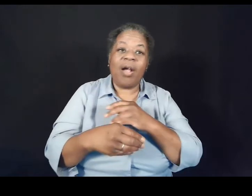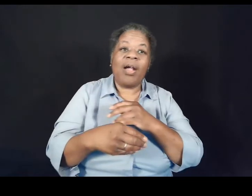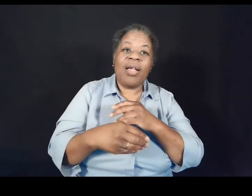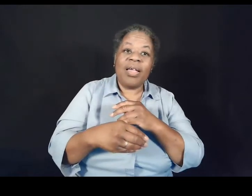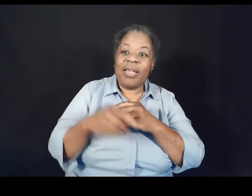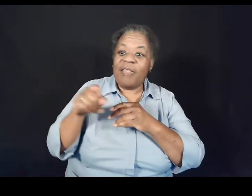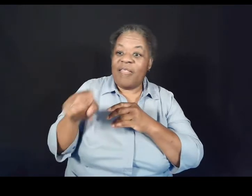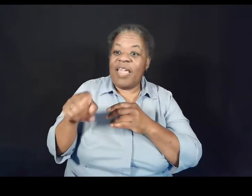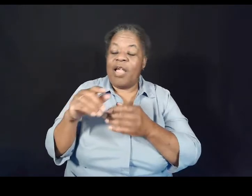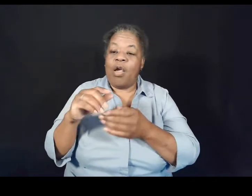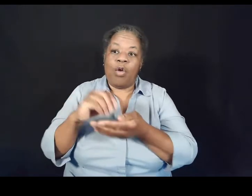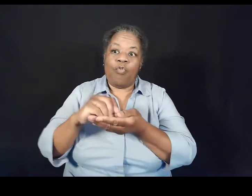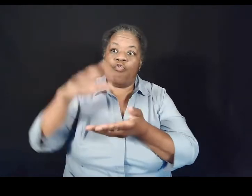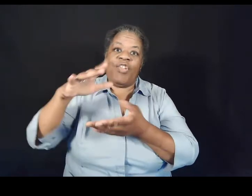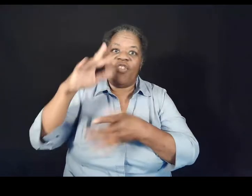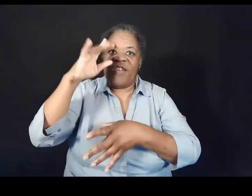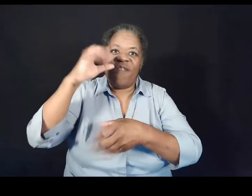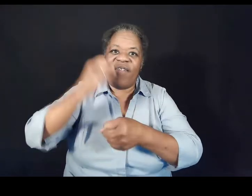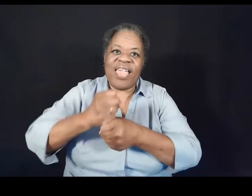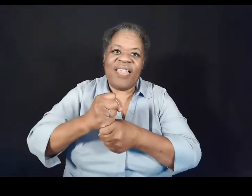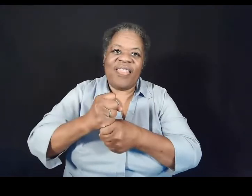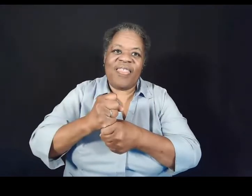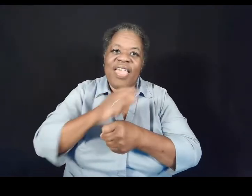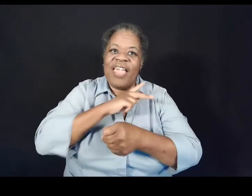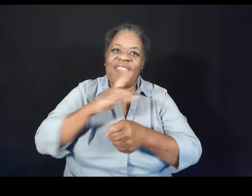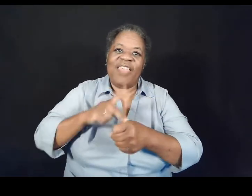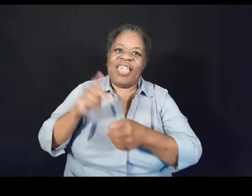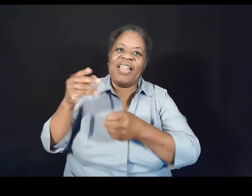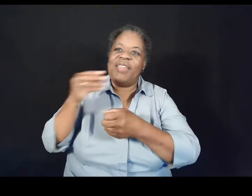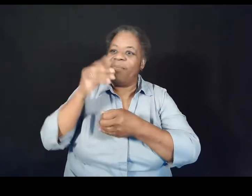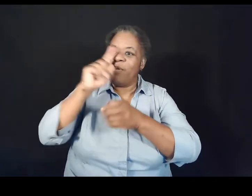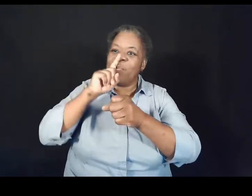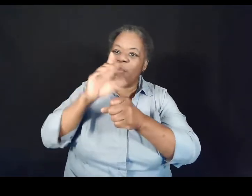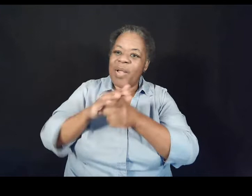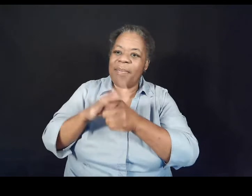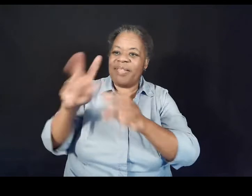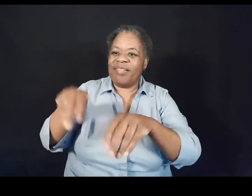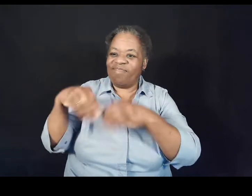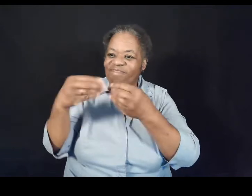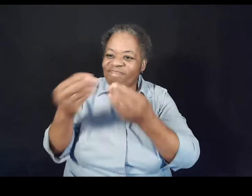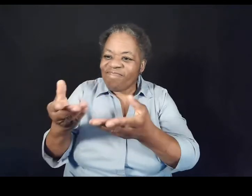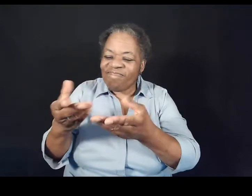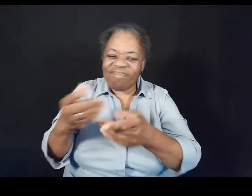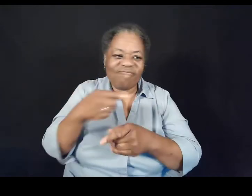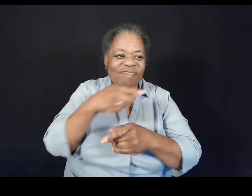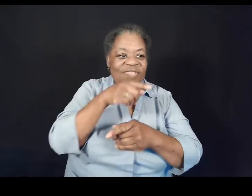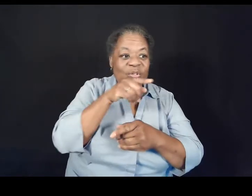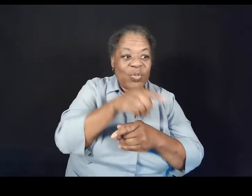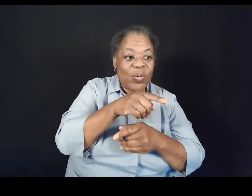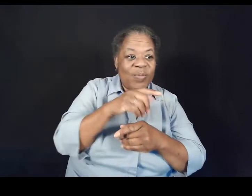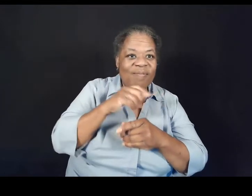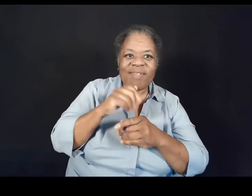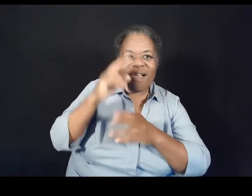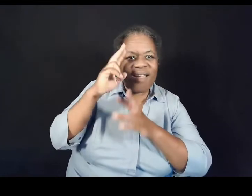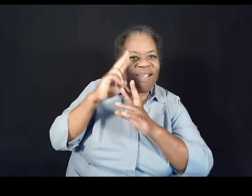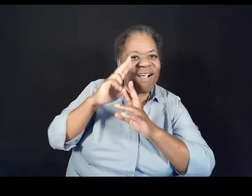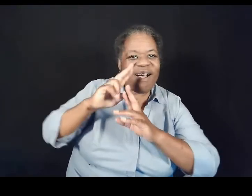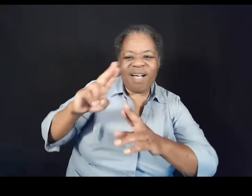faith and to inherit the kingdom promised to those who love him? But you have dishonored the poor."